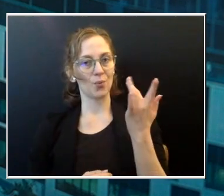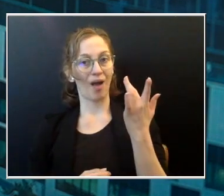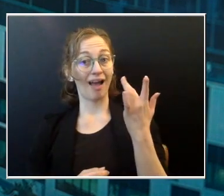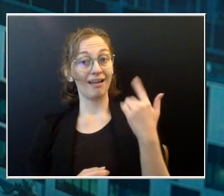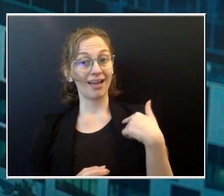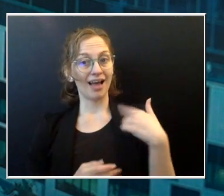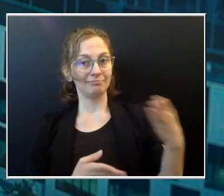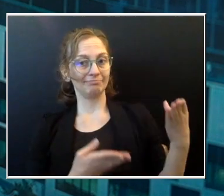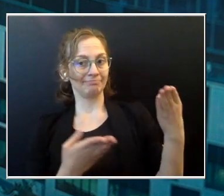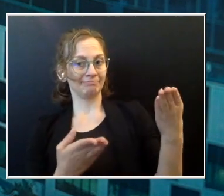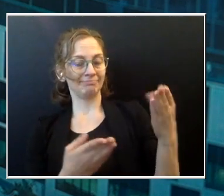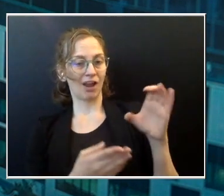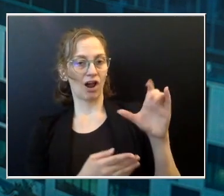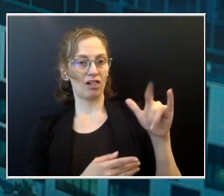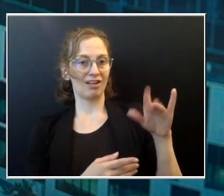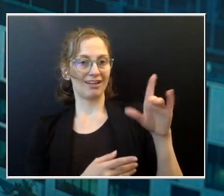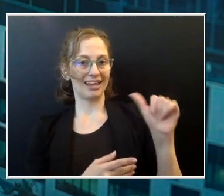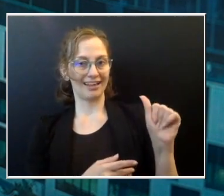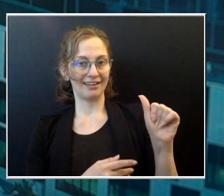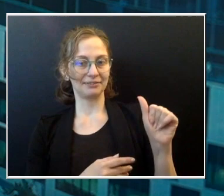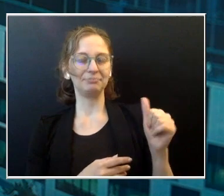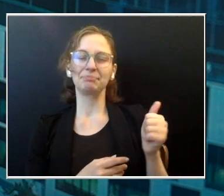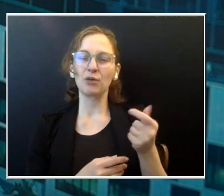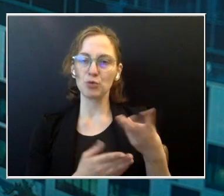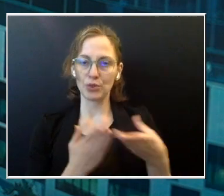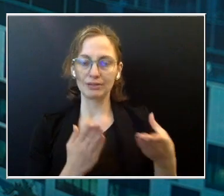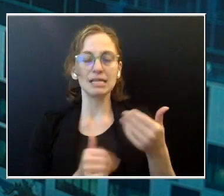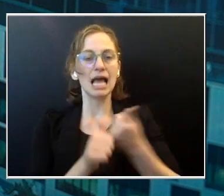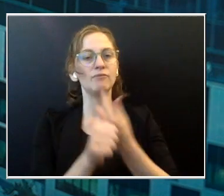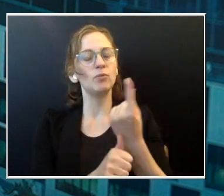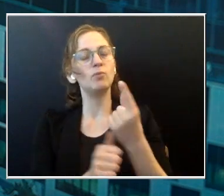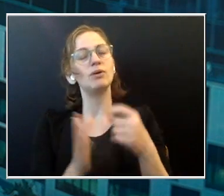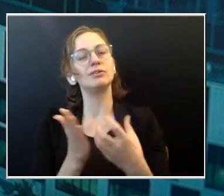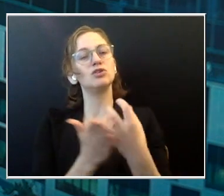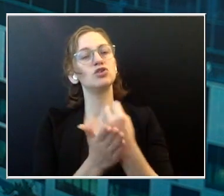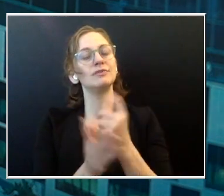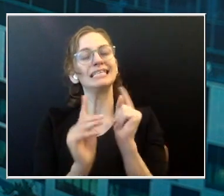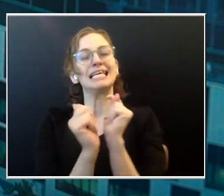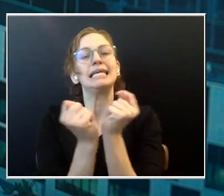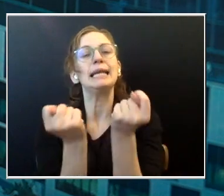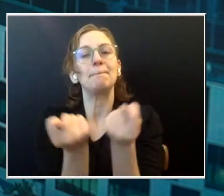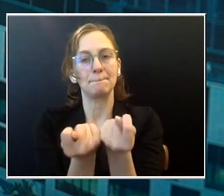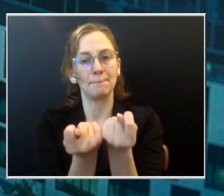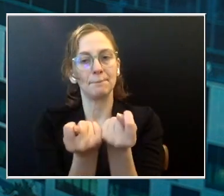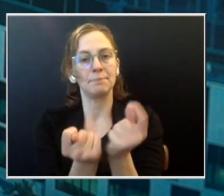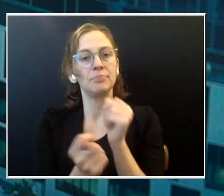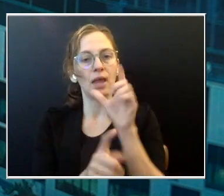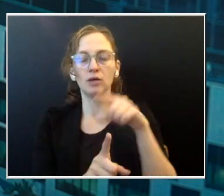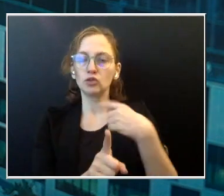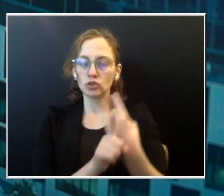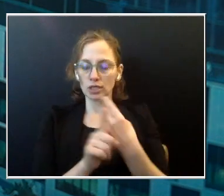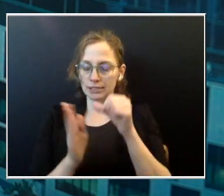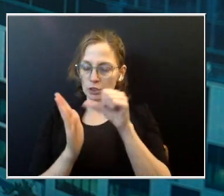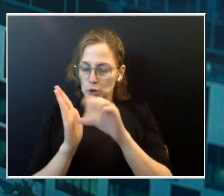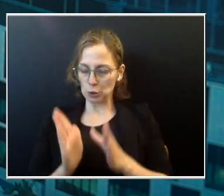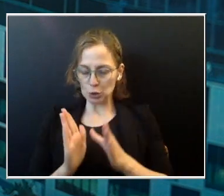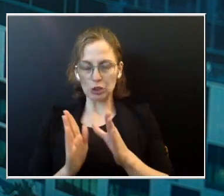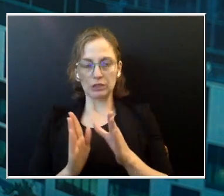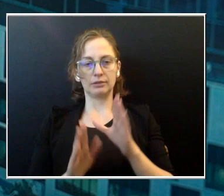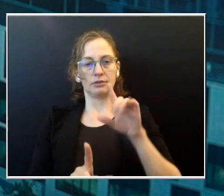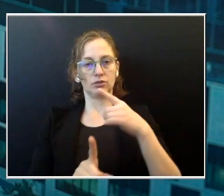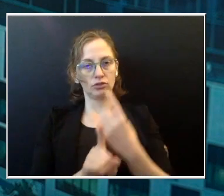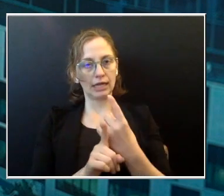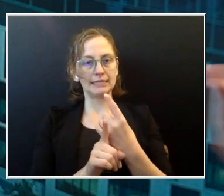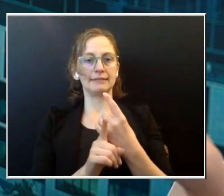Every person deserves a team around them. And it's not just your surgeon or just your radiation oncologist, just your medical oncologist. It's the